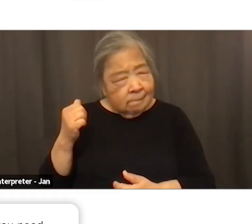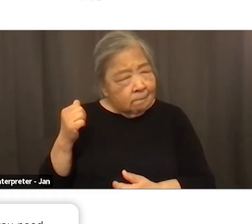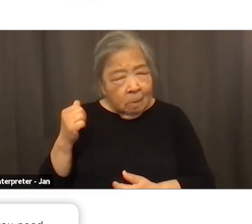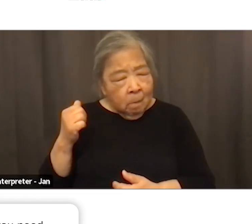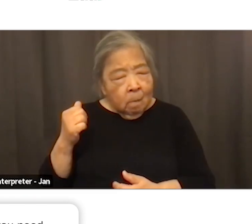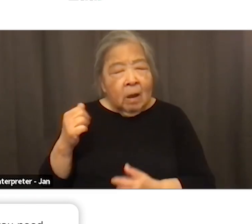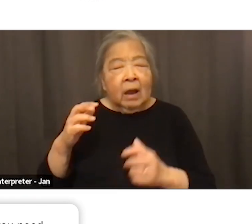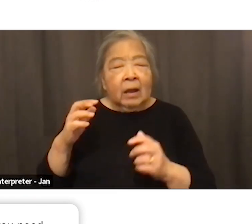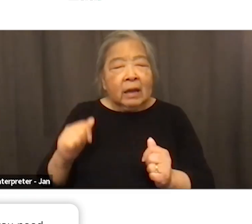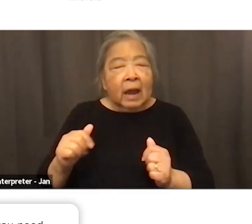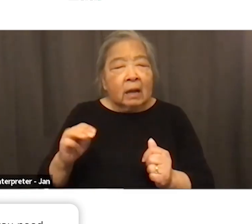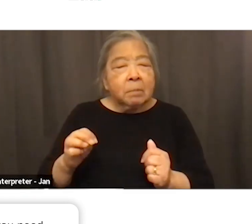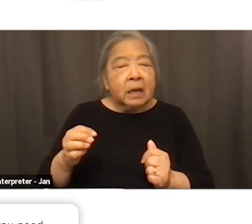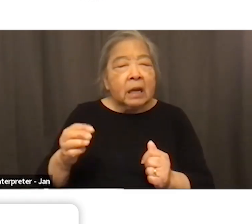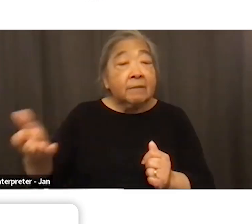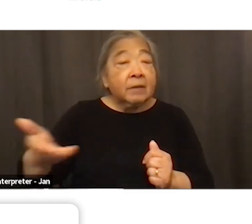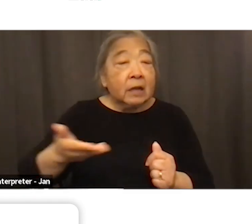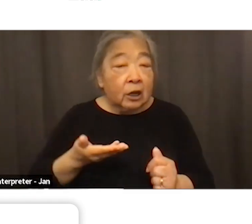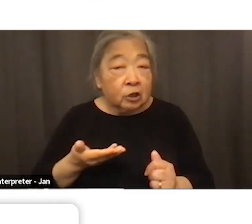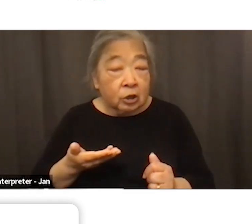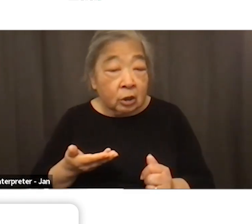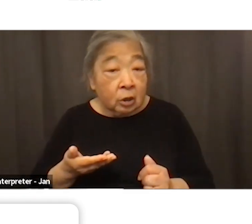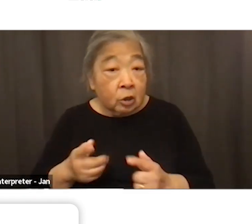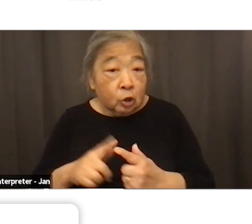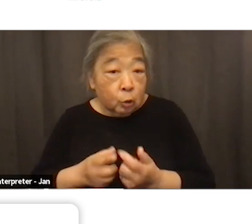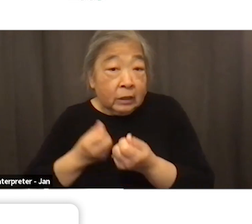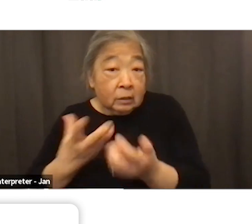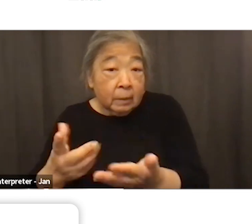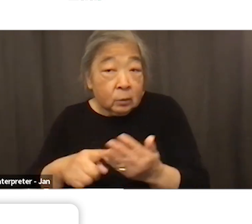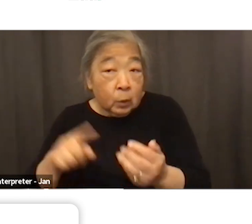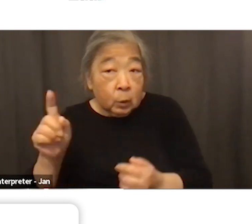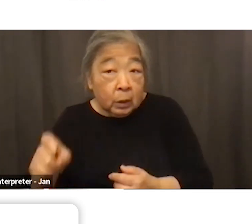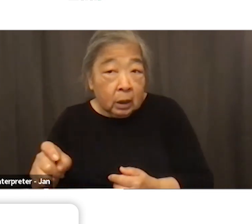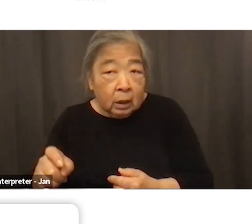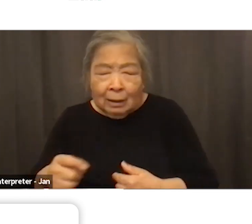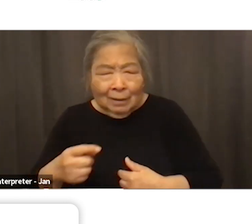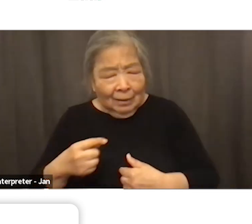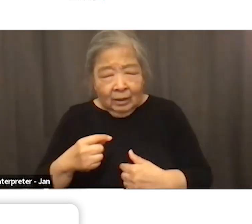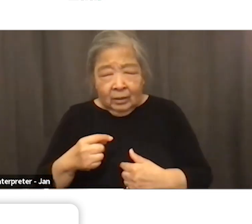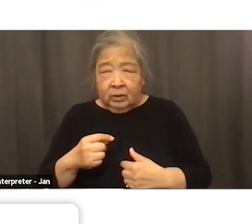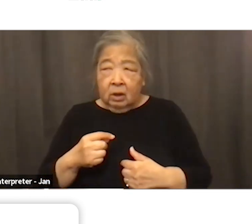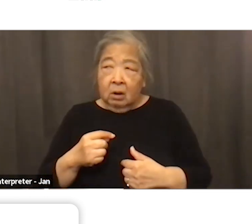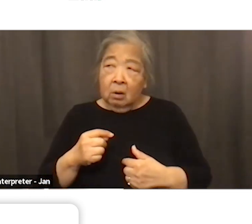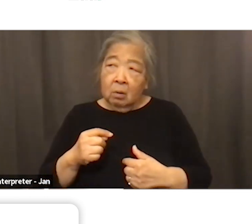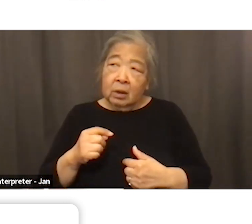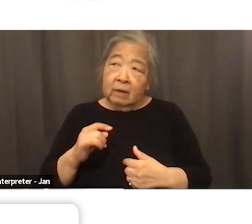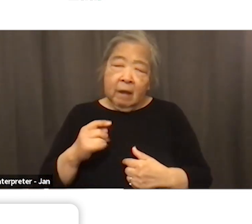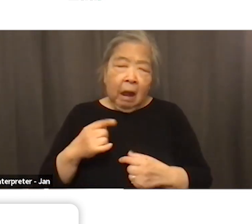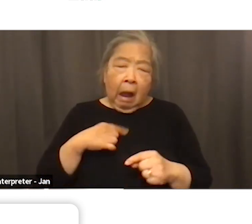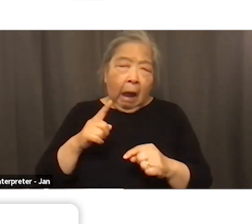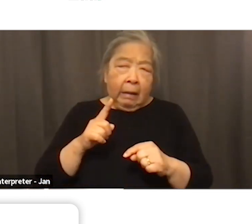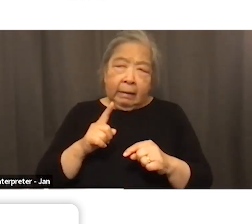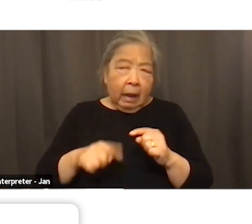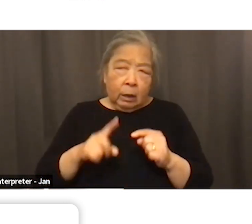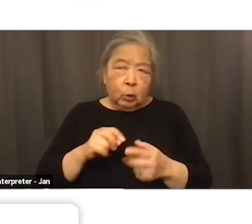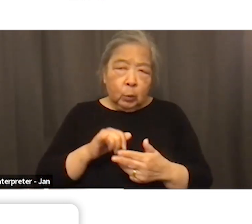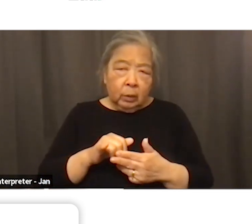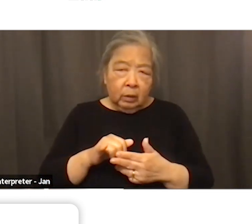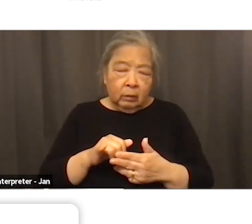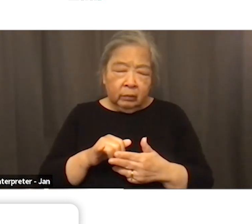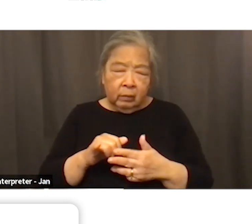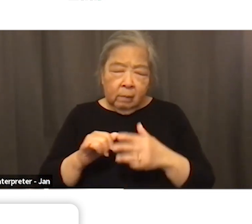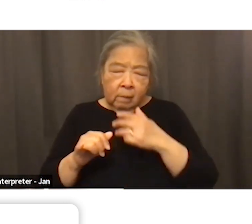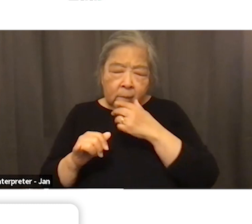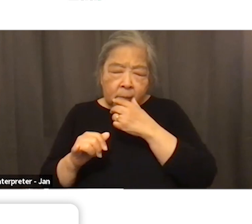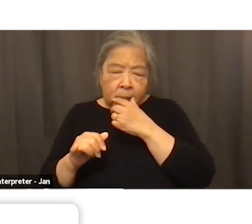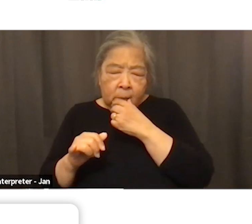and express what your need is, right? So the invitation is I can't do this thing. How can I get support? What do you need? How